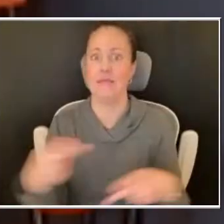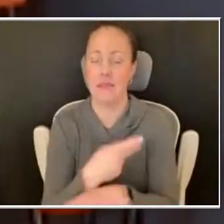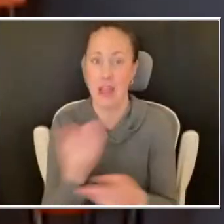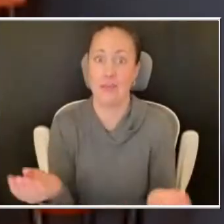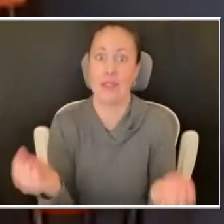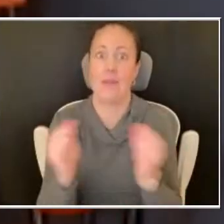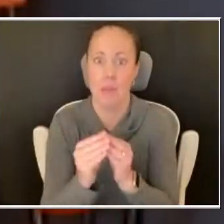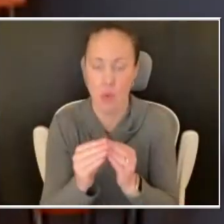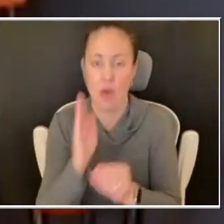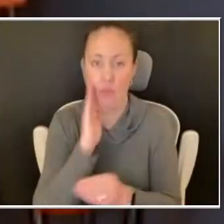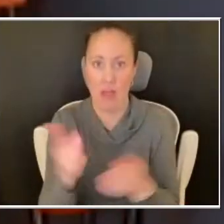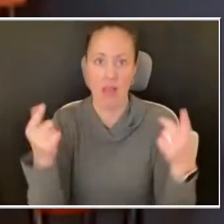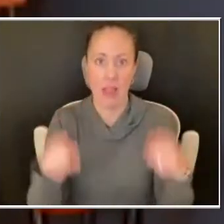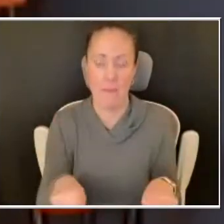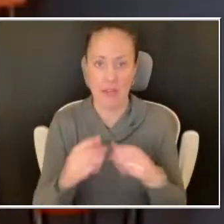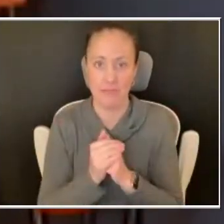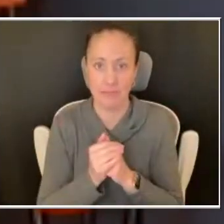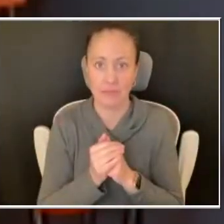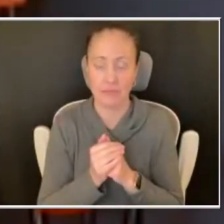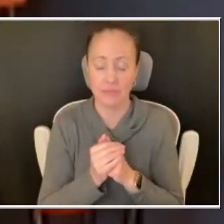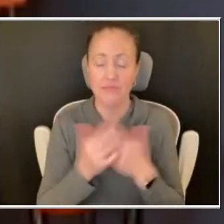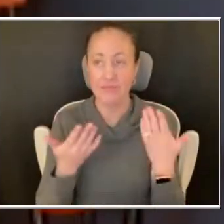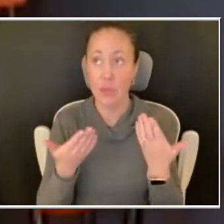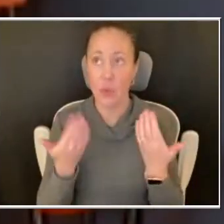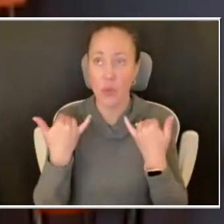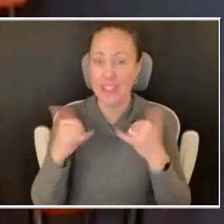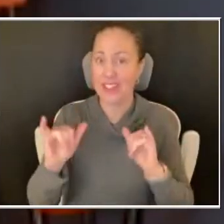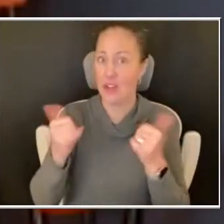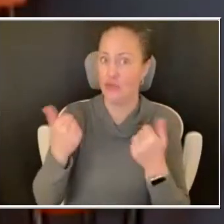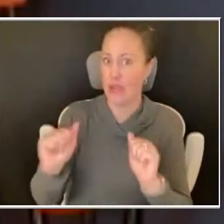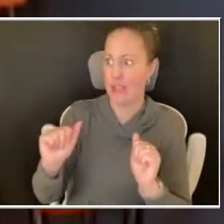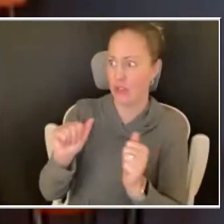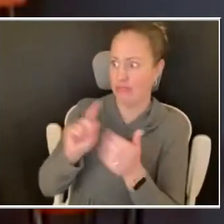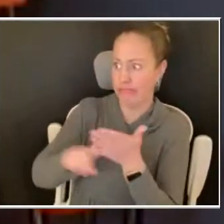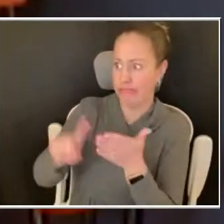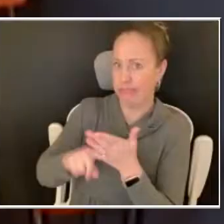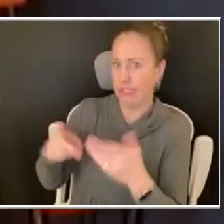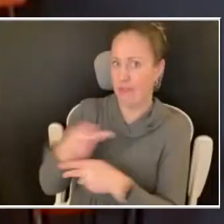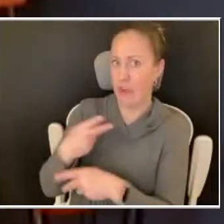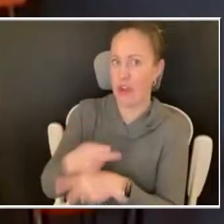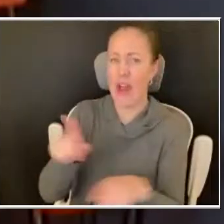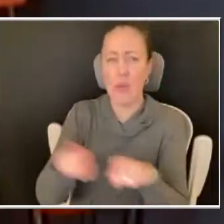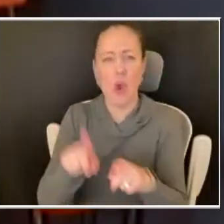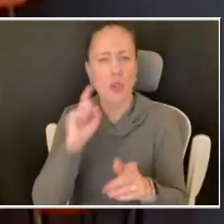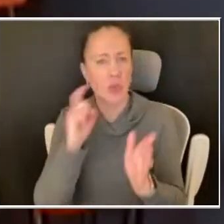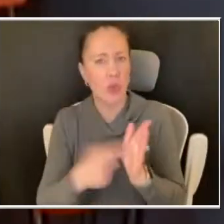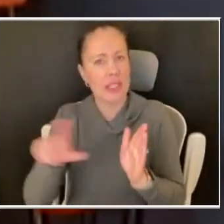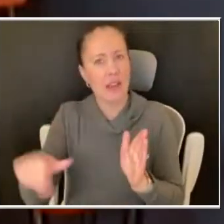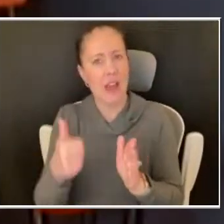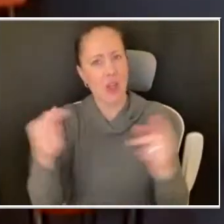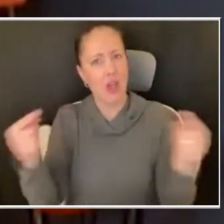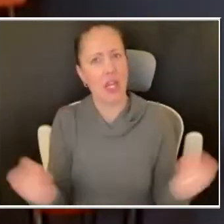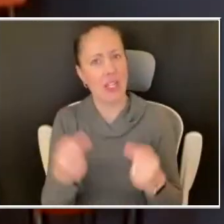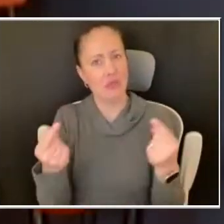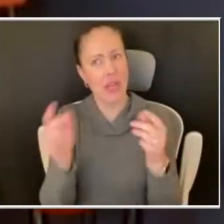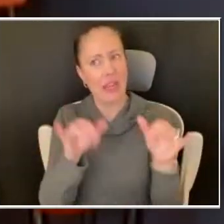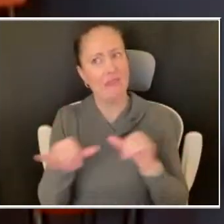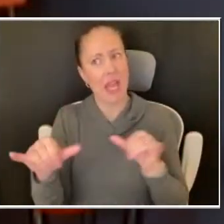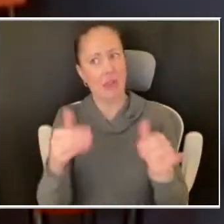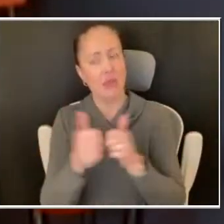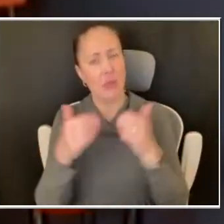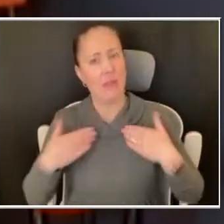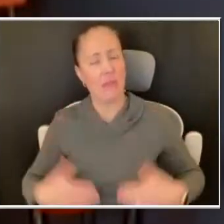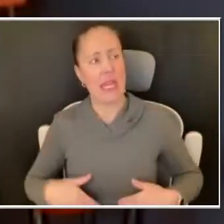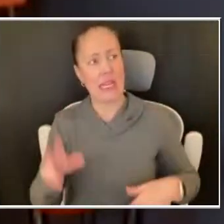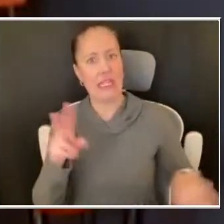to figure out. We're also looking into whether there's differences in other injury patterns throughout the body, but again, our science is so limited,